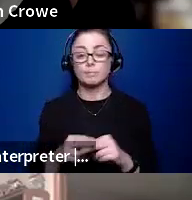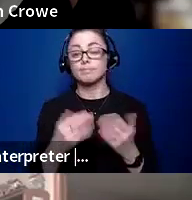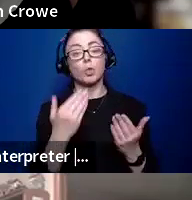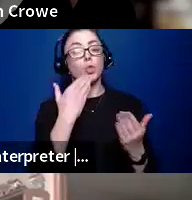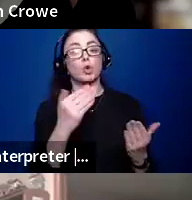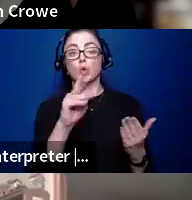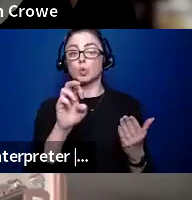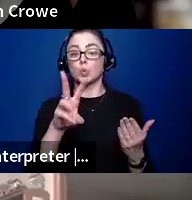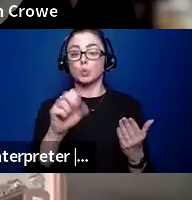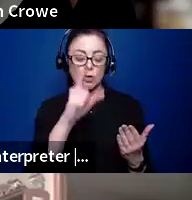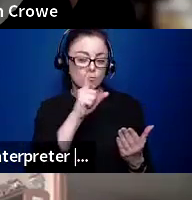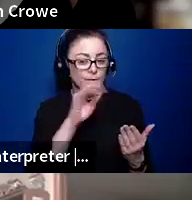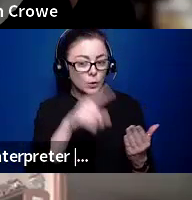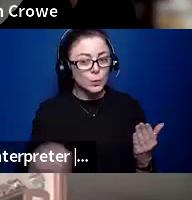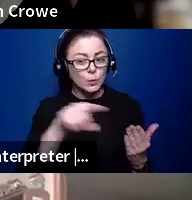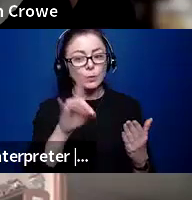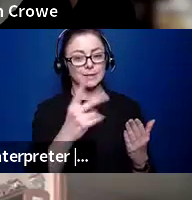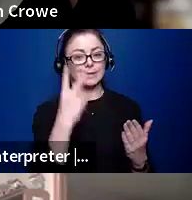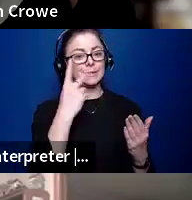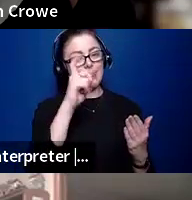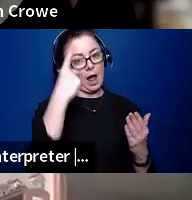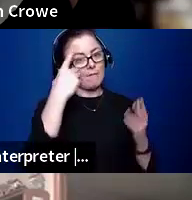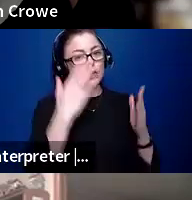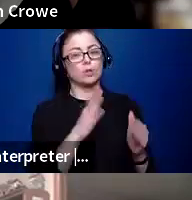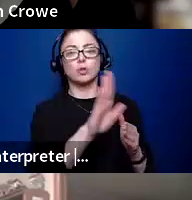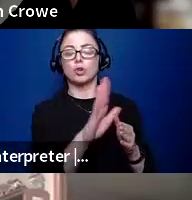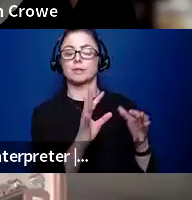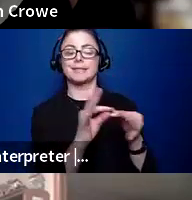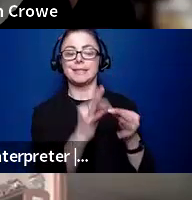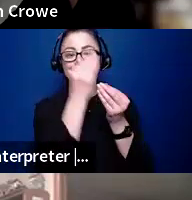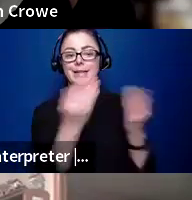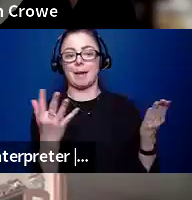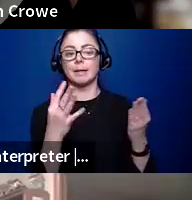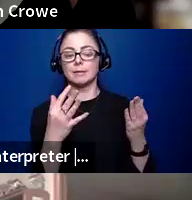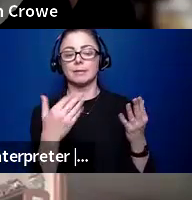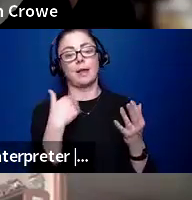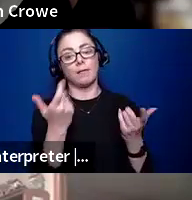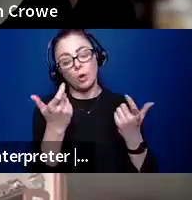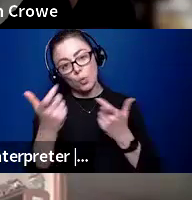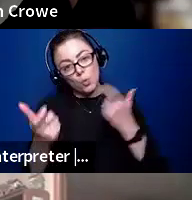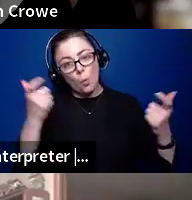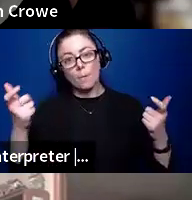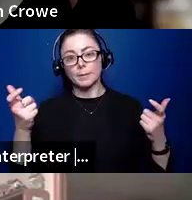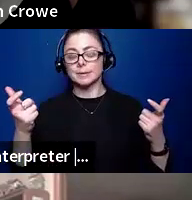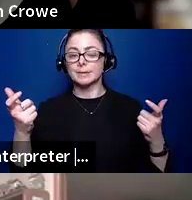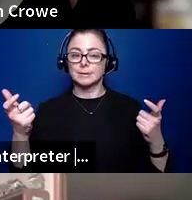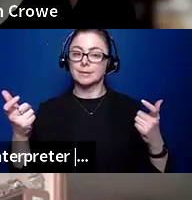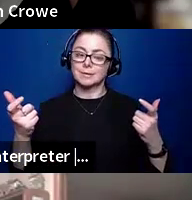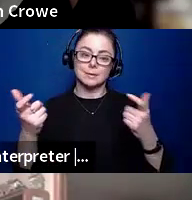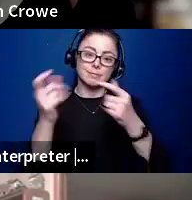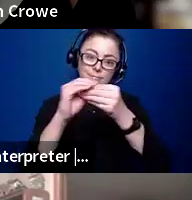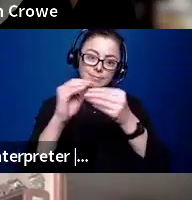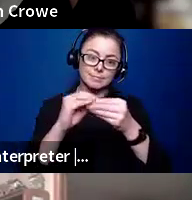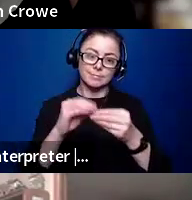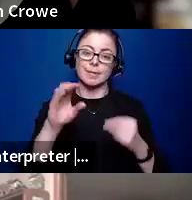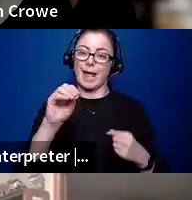if any of you ended up seeing the governor's statement on this. There has been an enormous amount of outcry from all of you and all